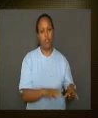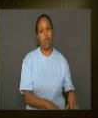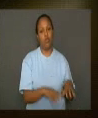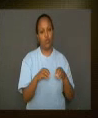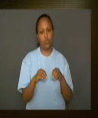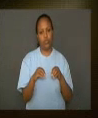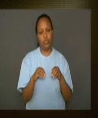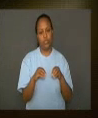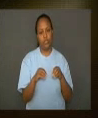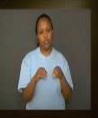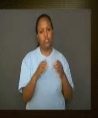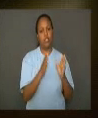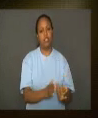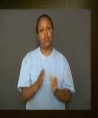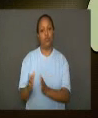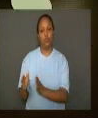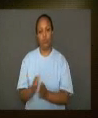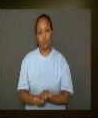Students, let's get ready.